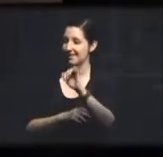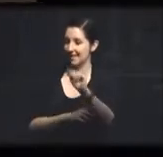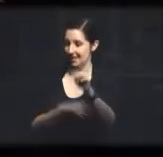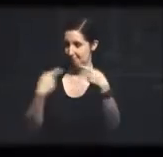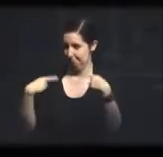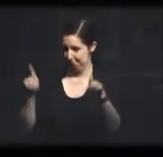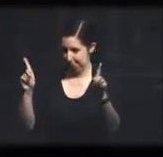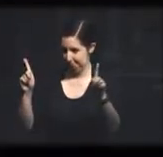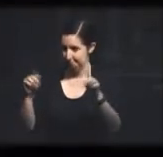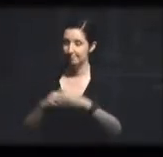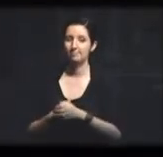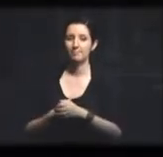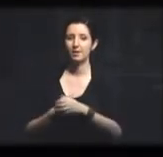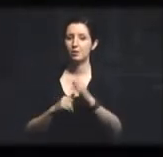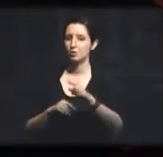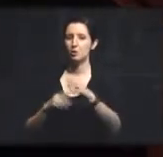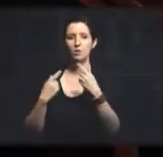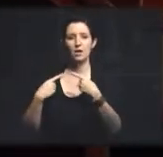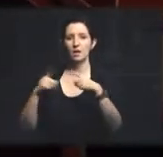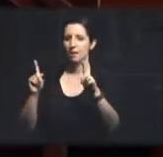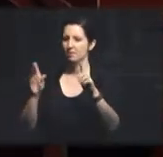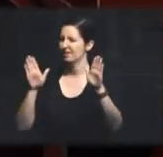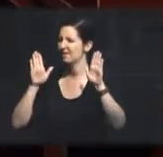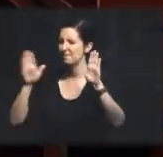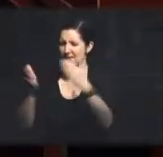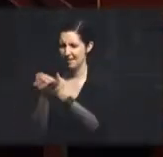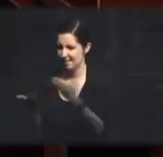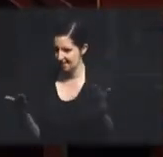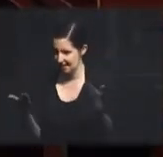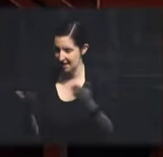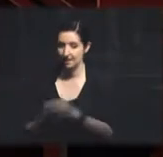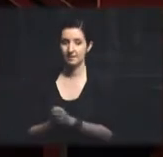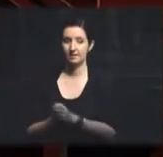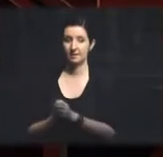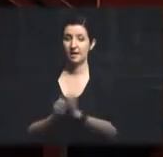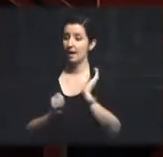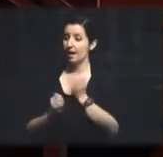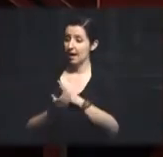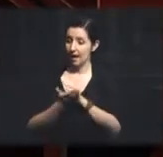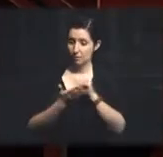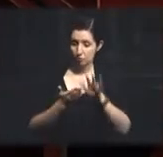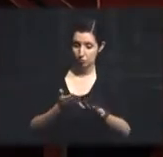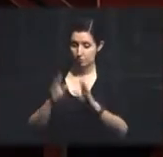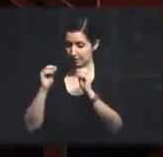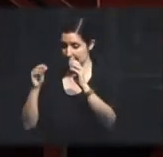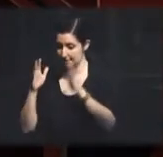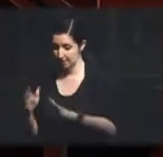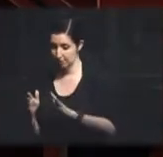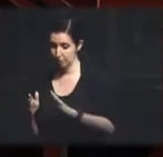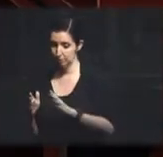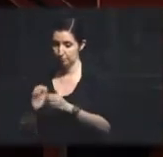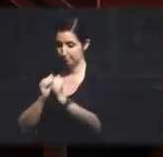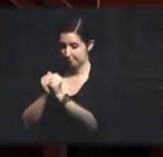did amazing things. The accomplishments that we make with our students every year